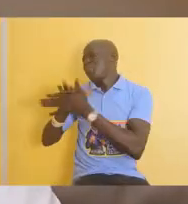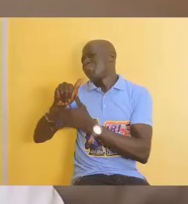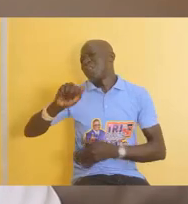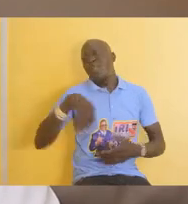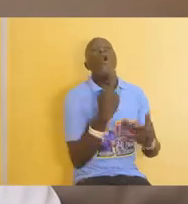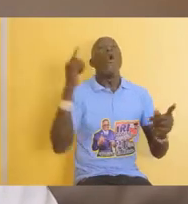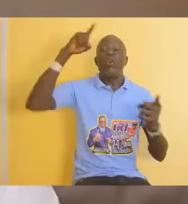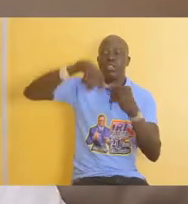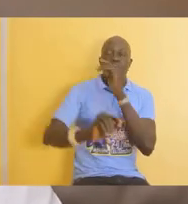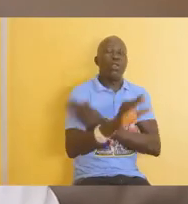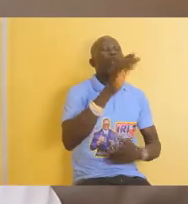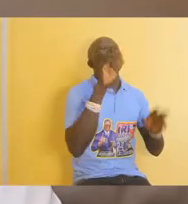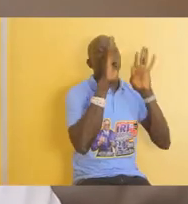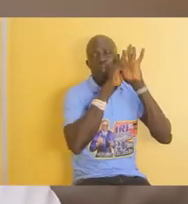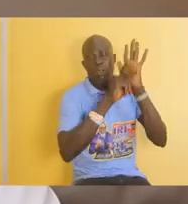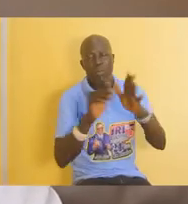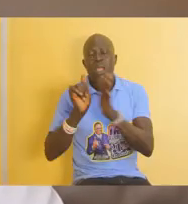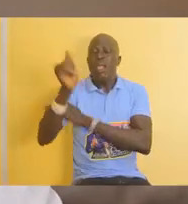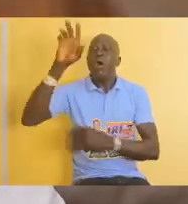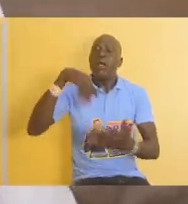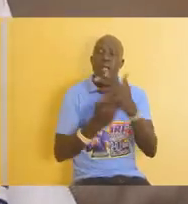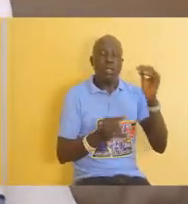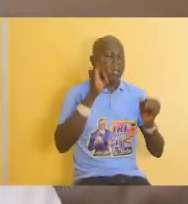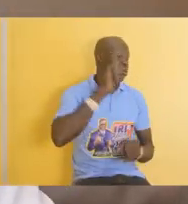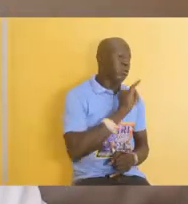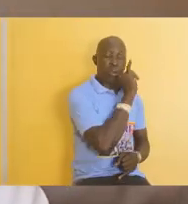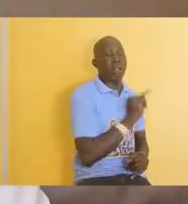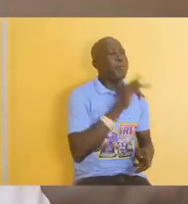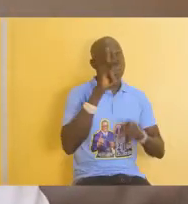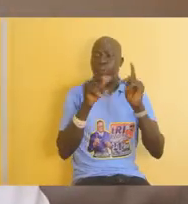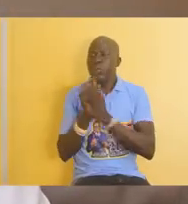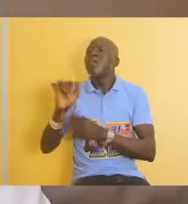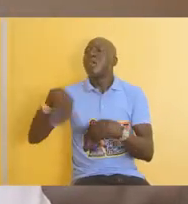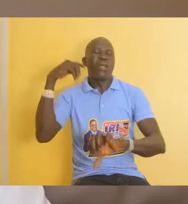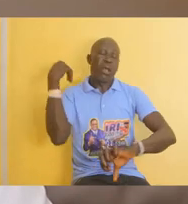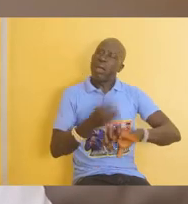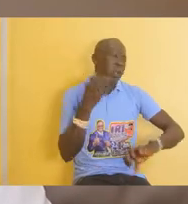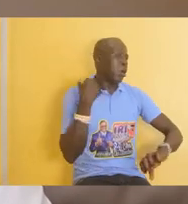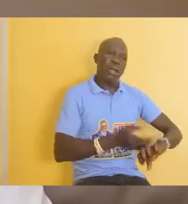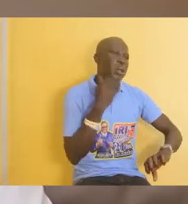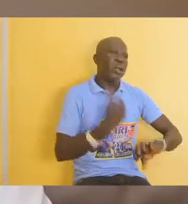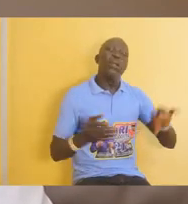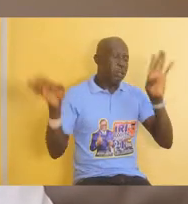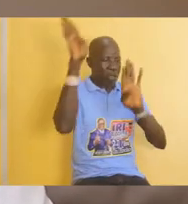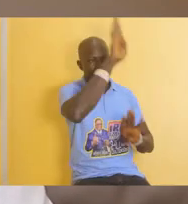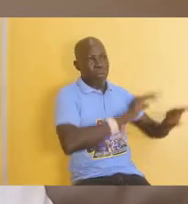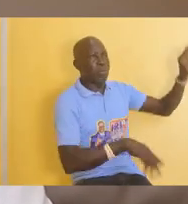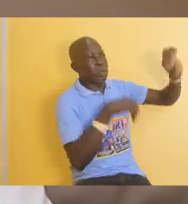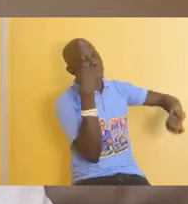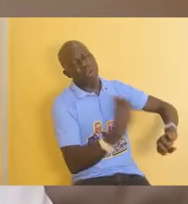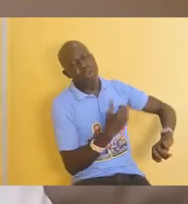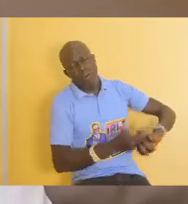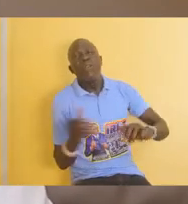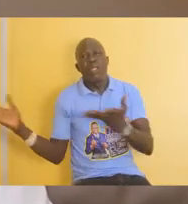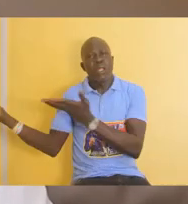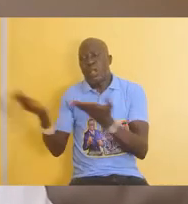cannot save. Don't know about that. It's only God intervention. And one more Israel. The Israelites. When the battle was tough, the battle was so